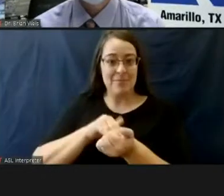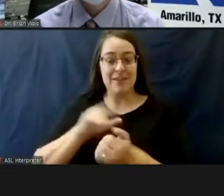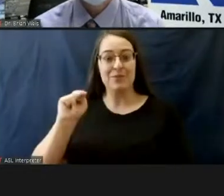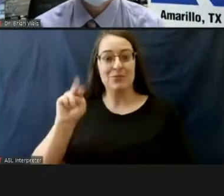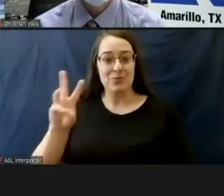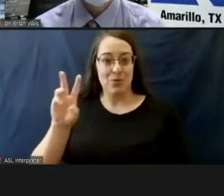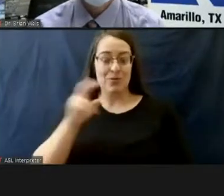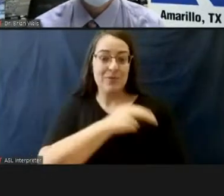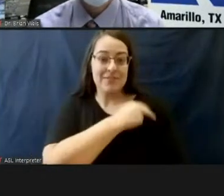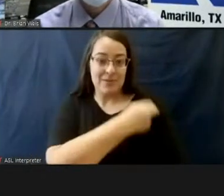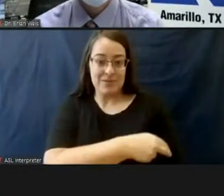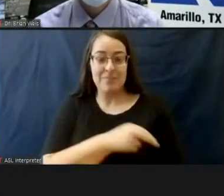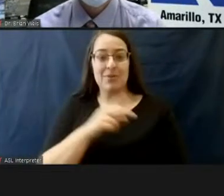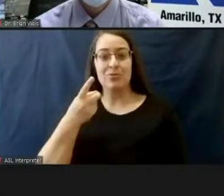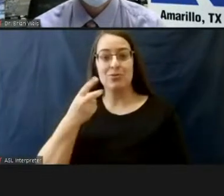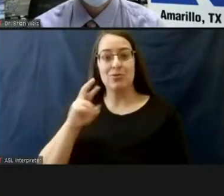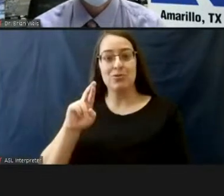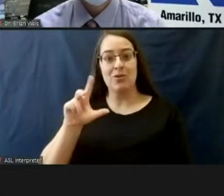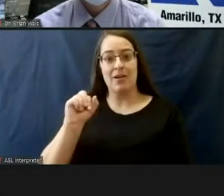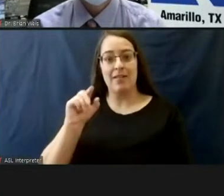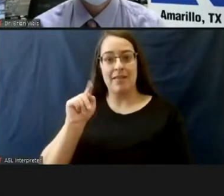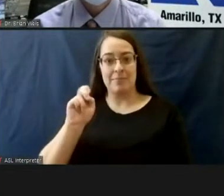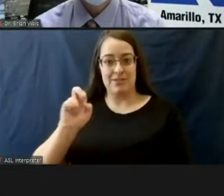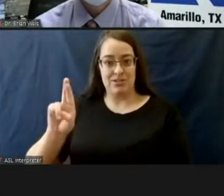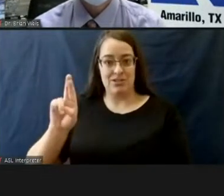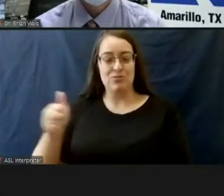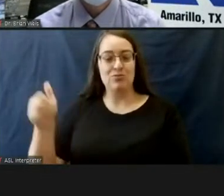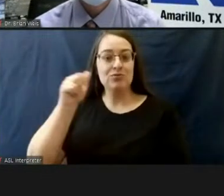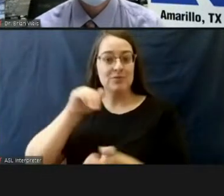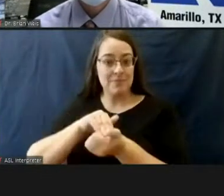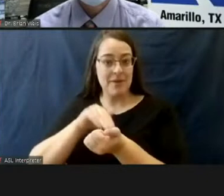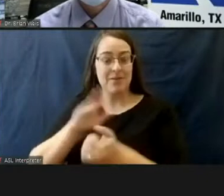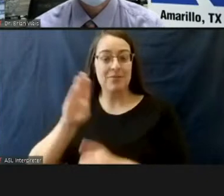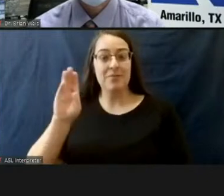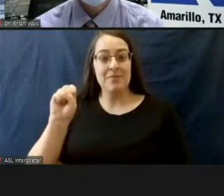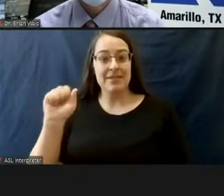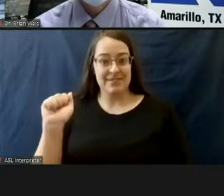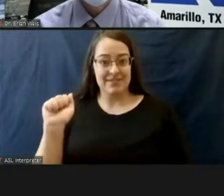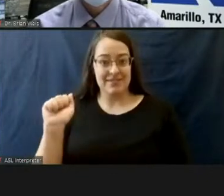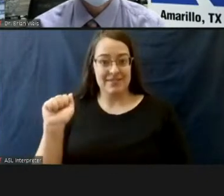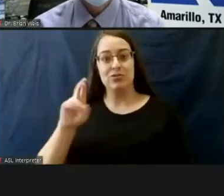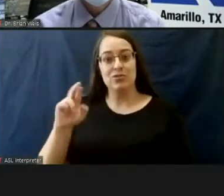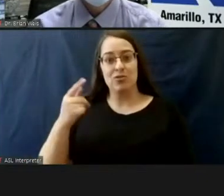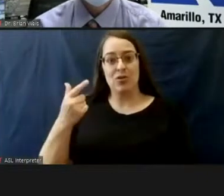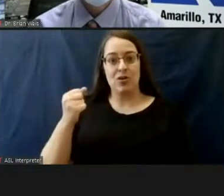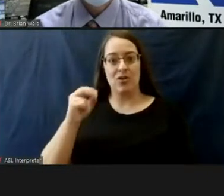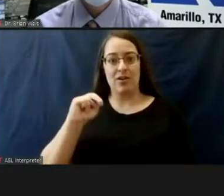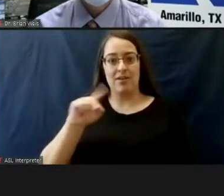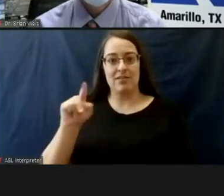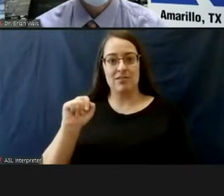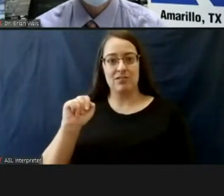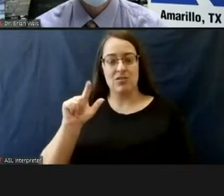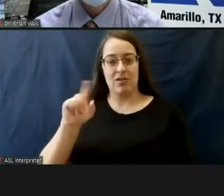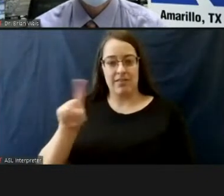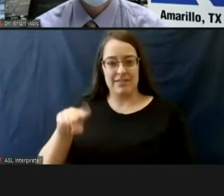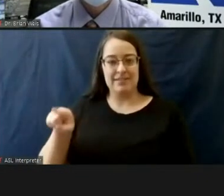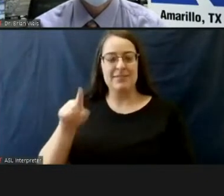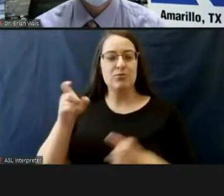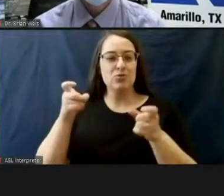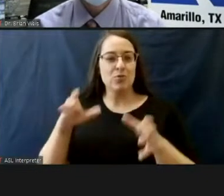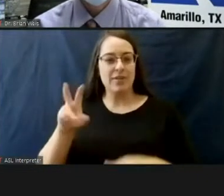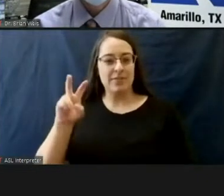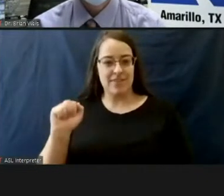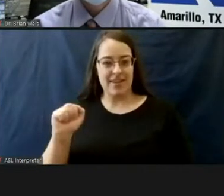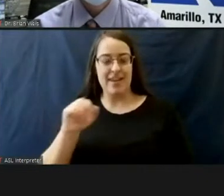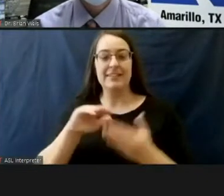Texas Hospital, Dr. Michael Emmetier, Chief Medical Officer for BSA, Dr. Rodney Gonzalez, Director of the Amarillo VA, and City